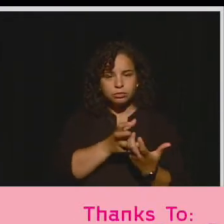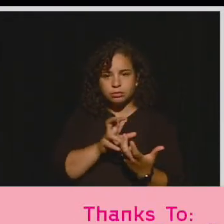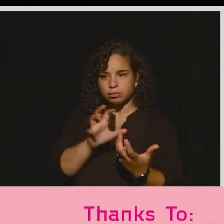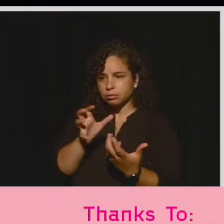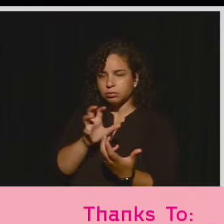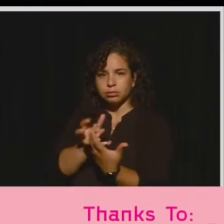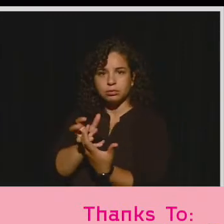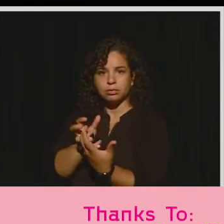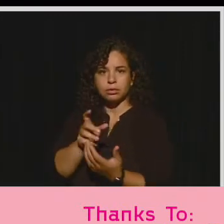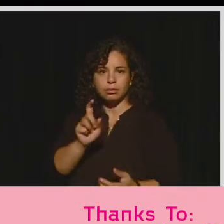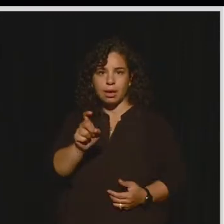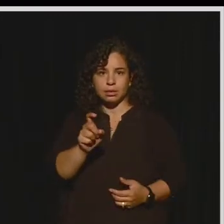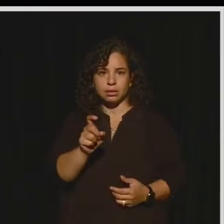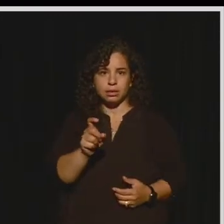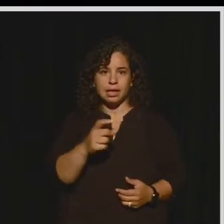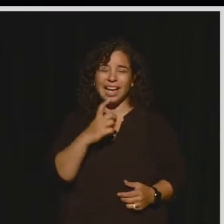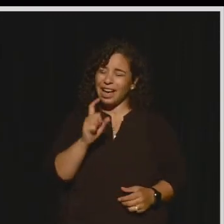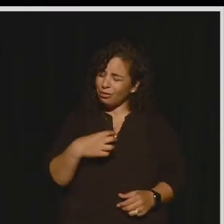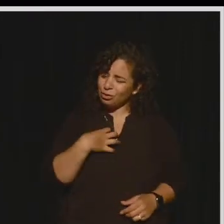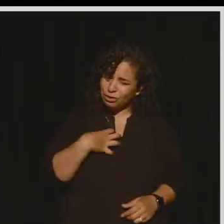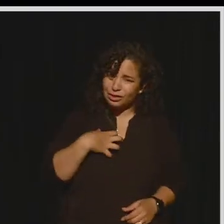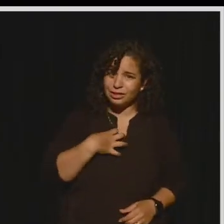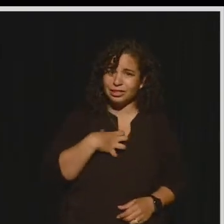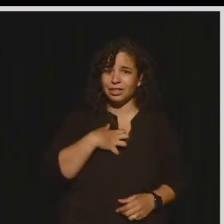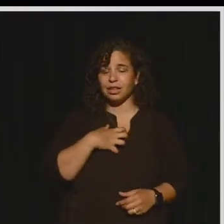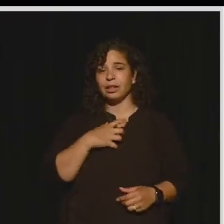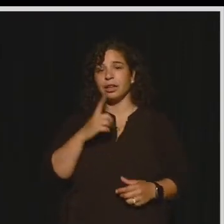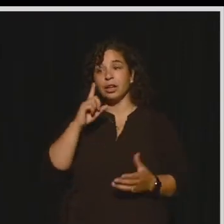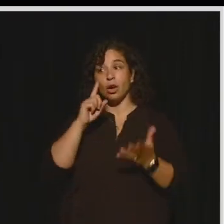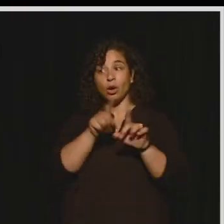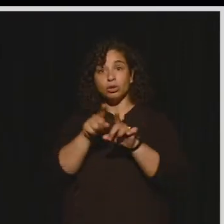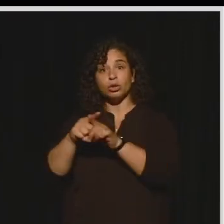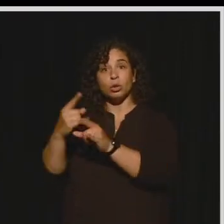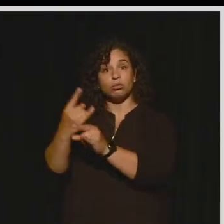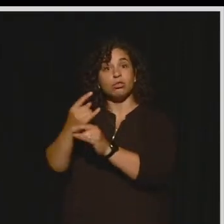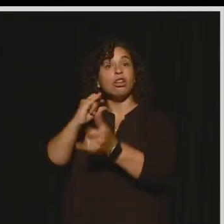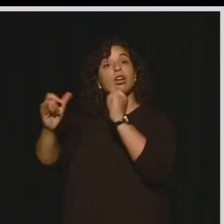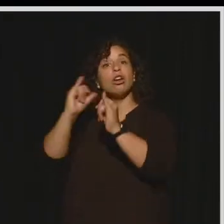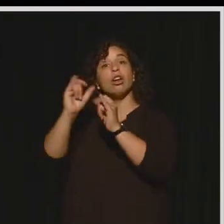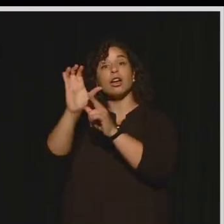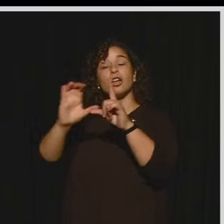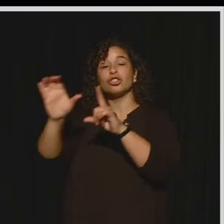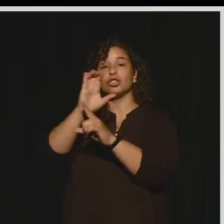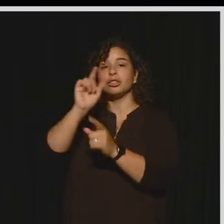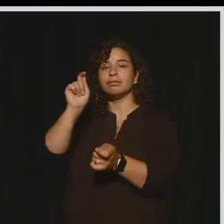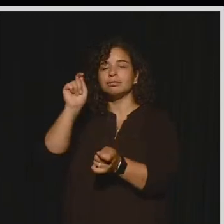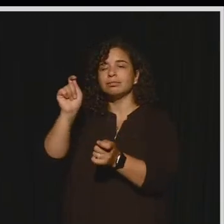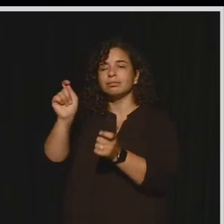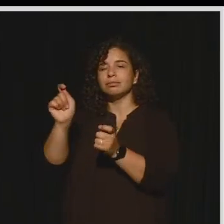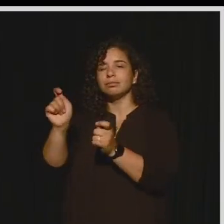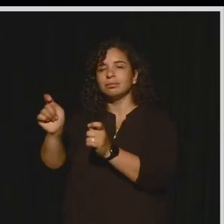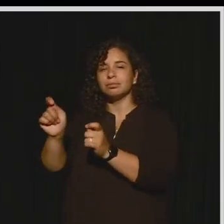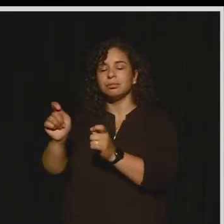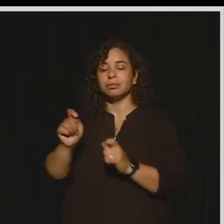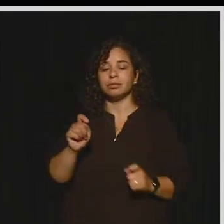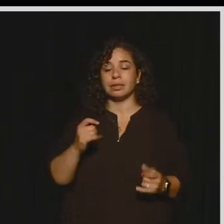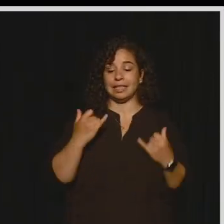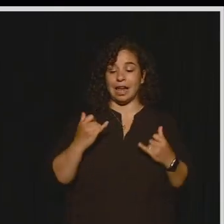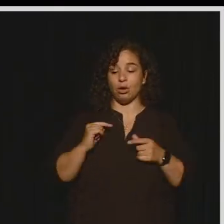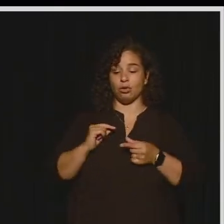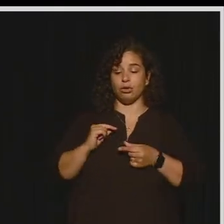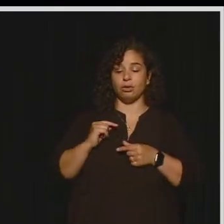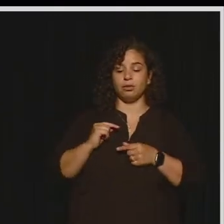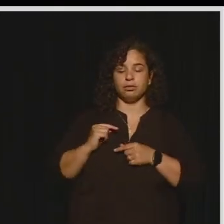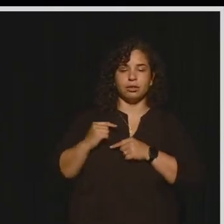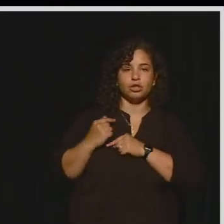adapt to the fact that drinking culture has also shifted and changed. Gen Z is not a drinking culture. I think it really